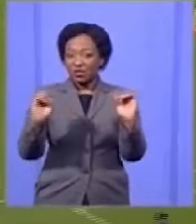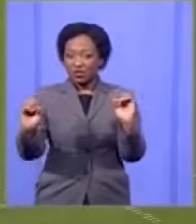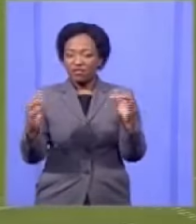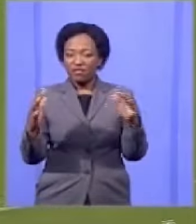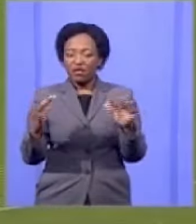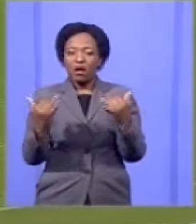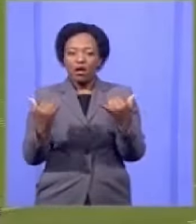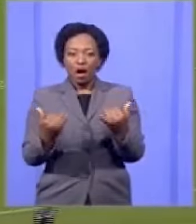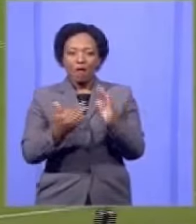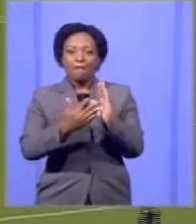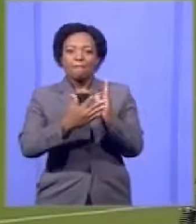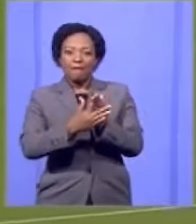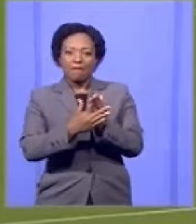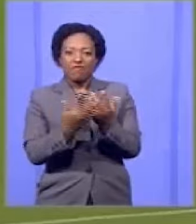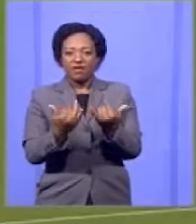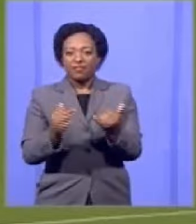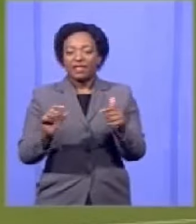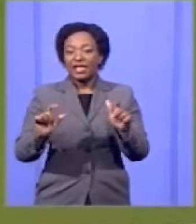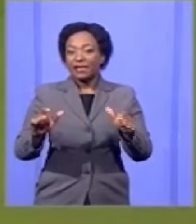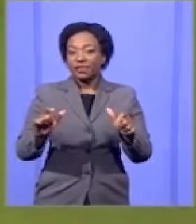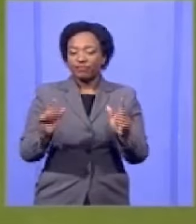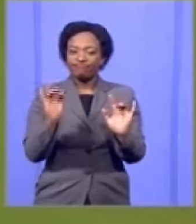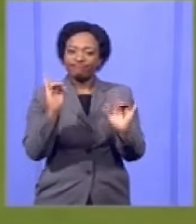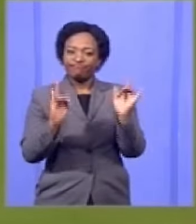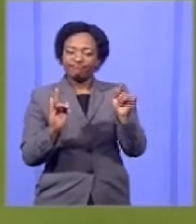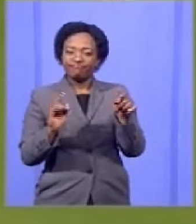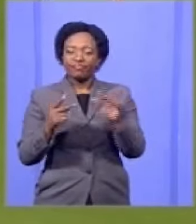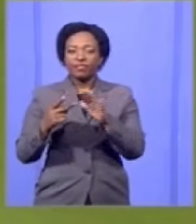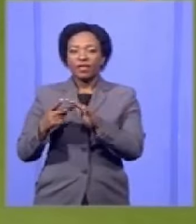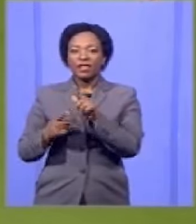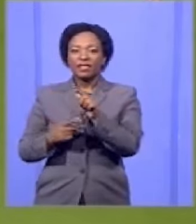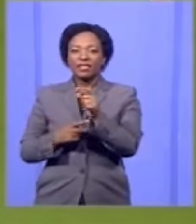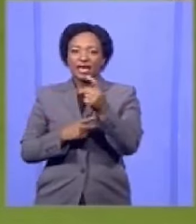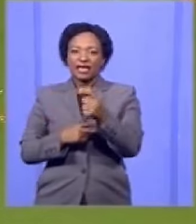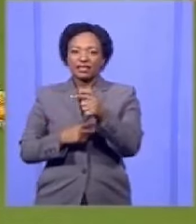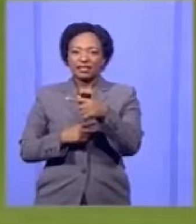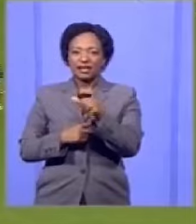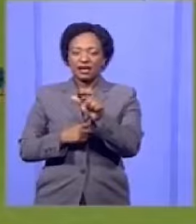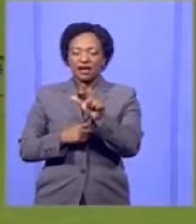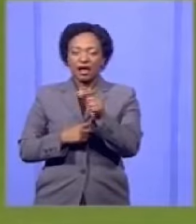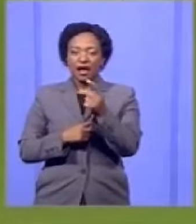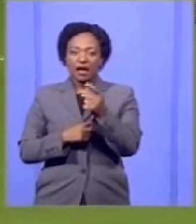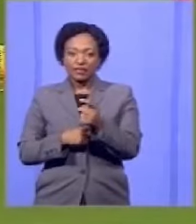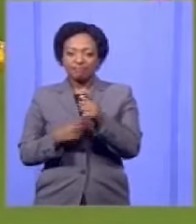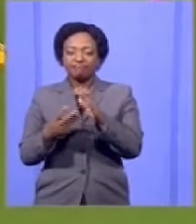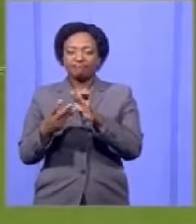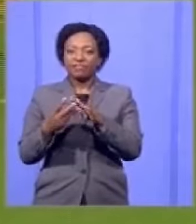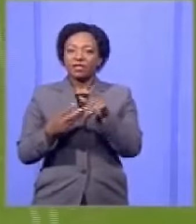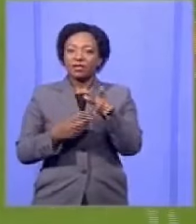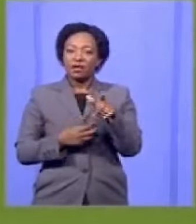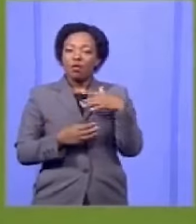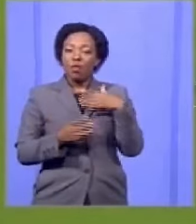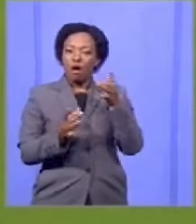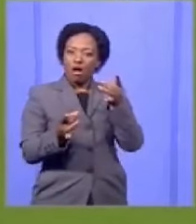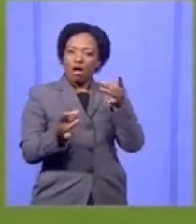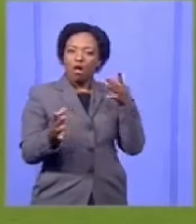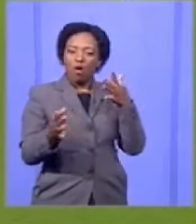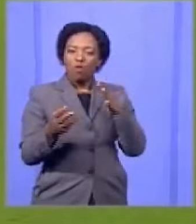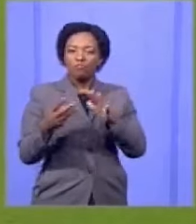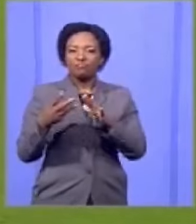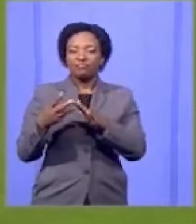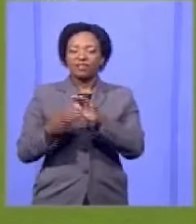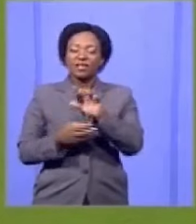ile boikhutsong ga jaana. Cape Town City le TX Galaxy mmogo le Golden Arrows le Chippa United di tshamekile